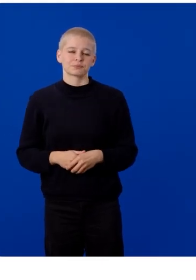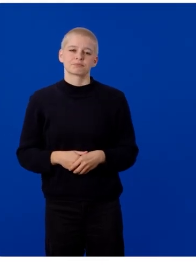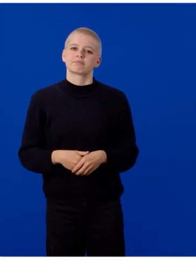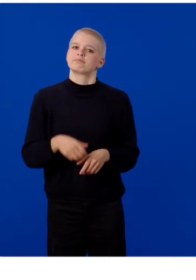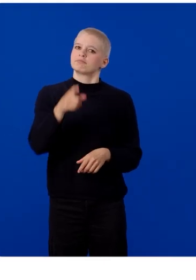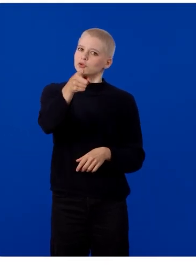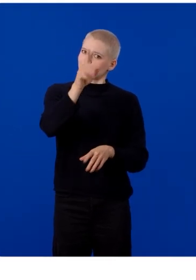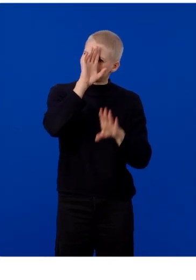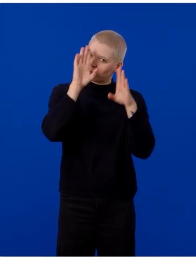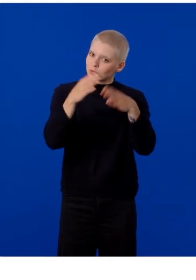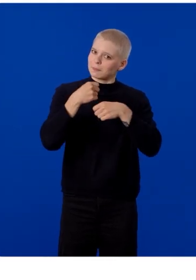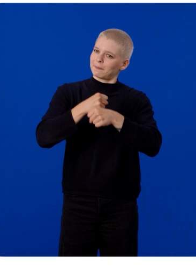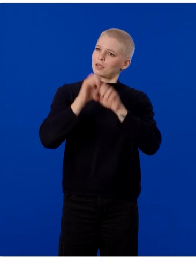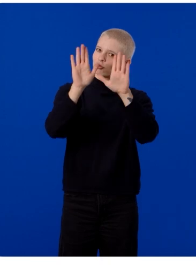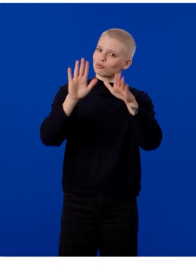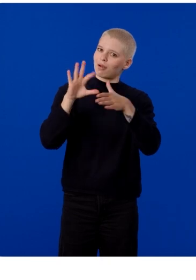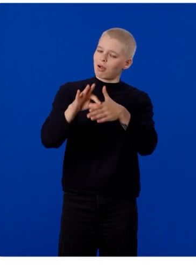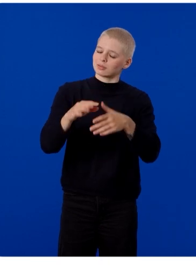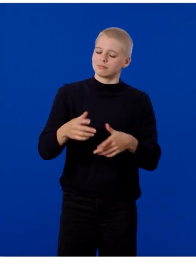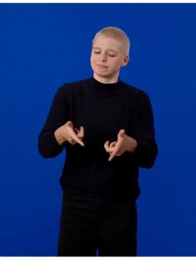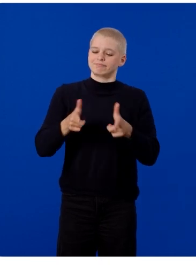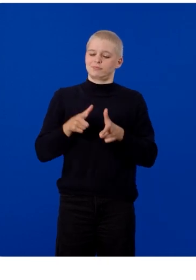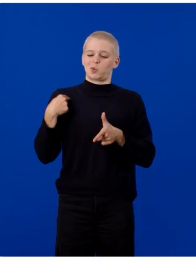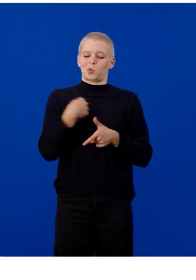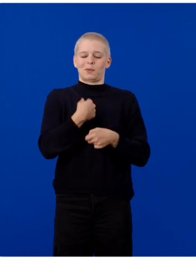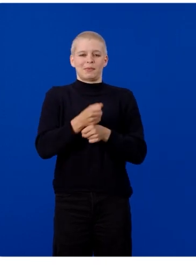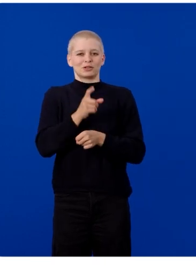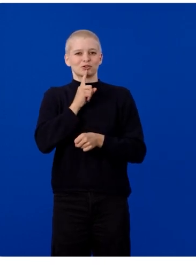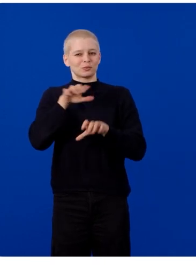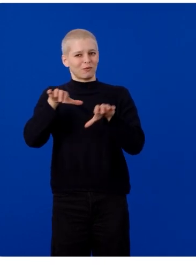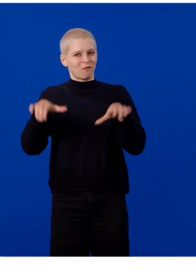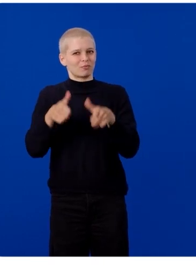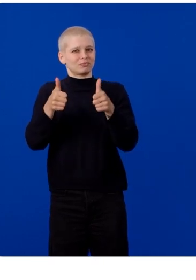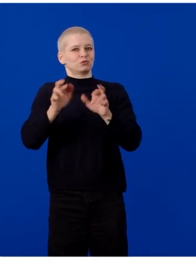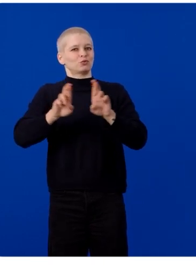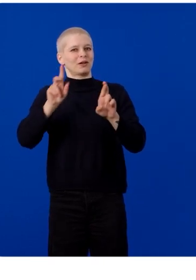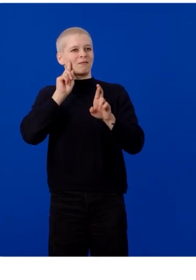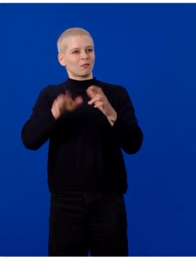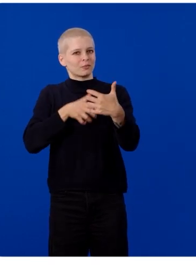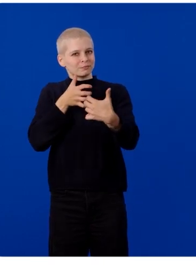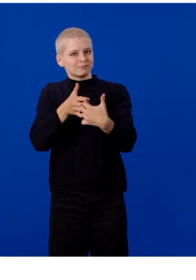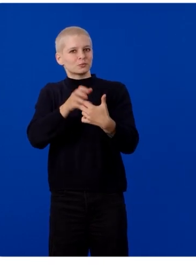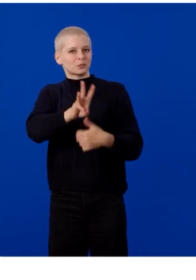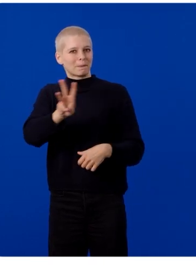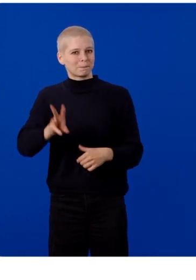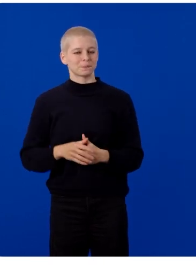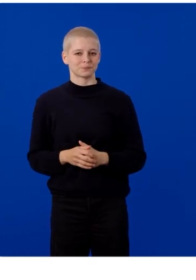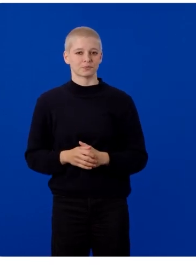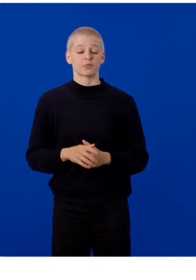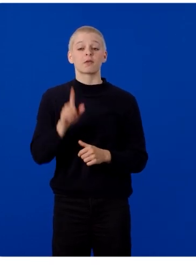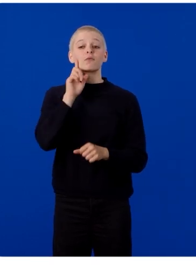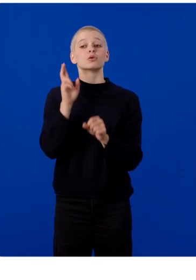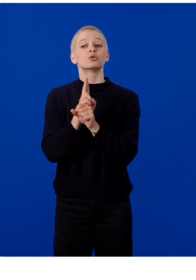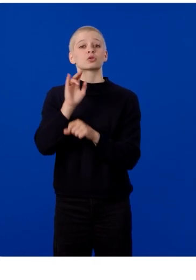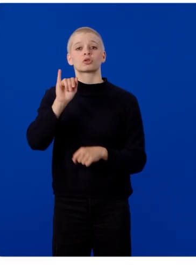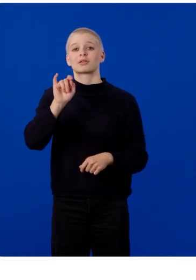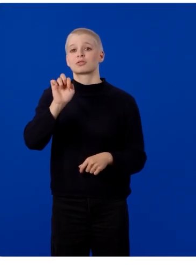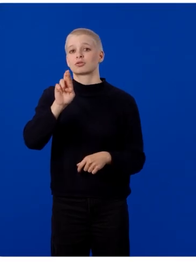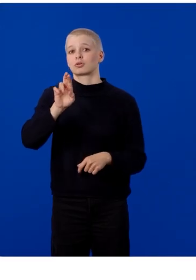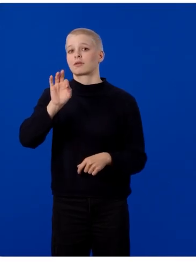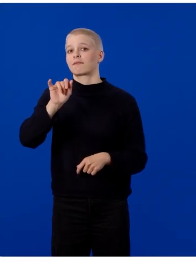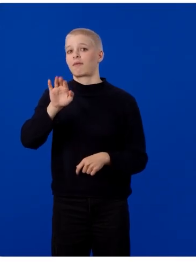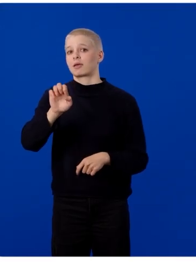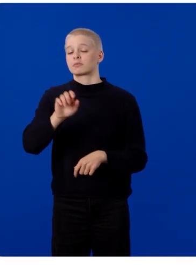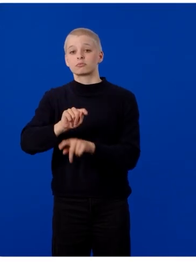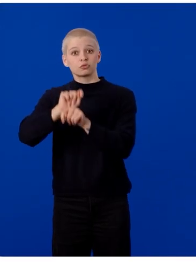on creating great content, and we will make it performant for the web. Now, for user interfaces, traditionally